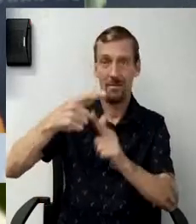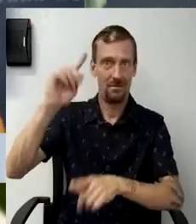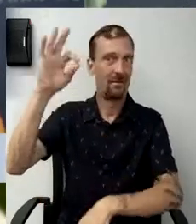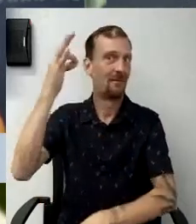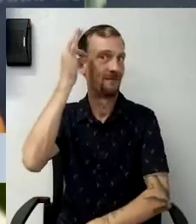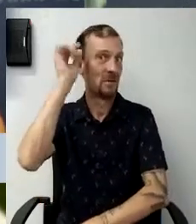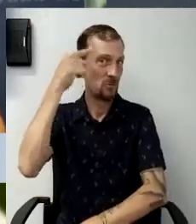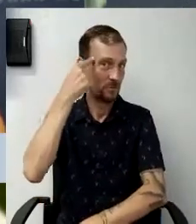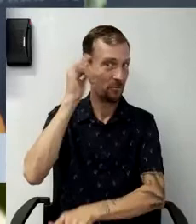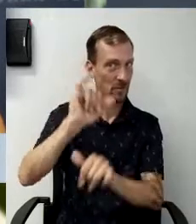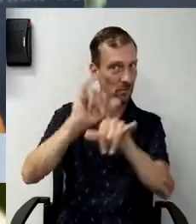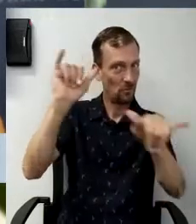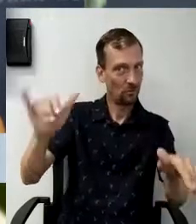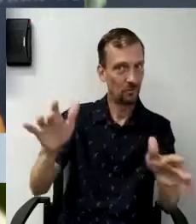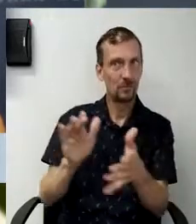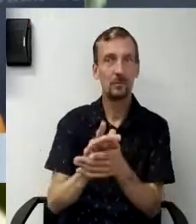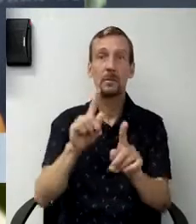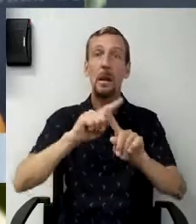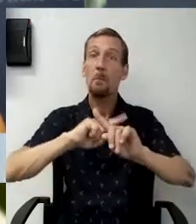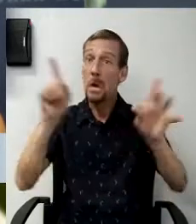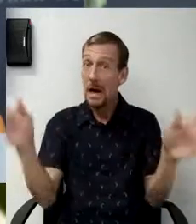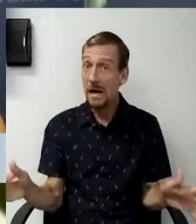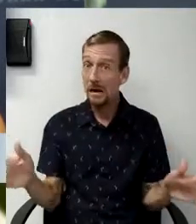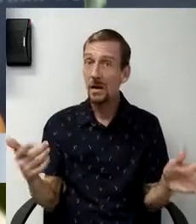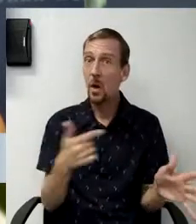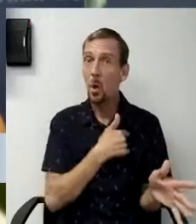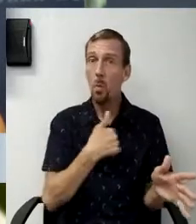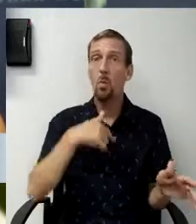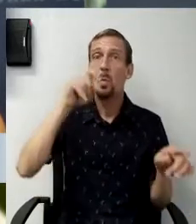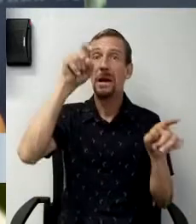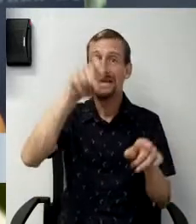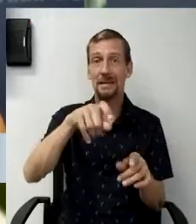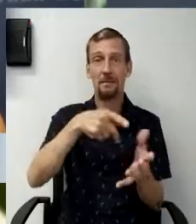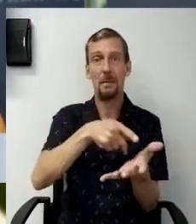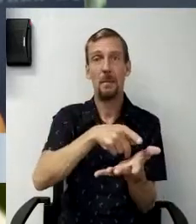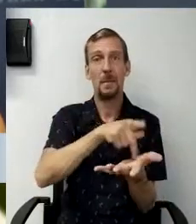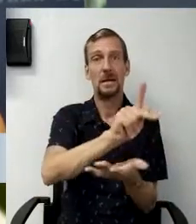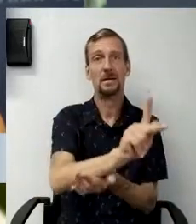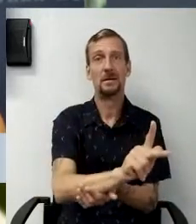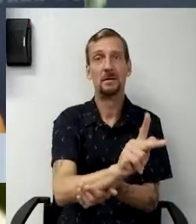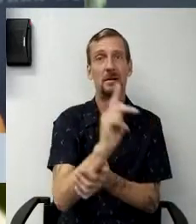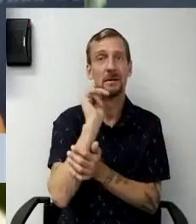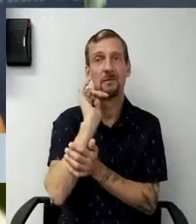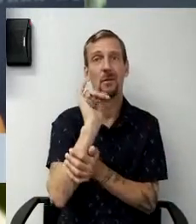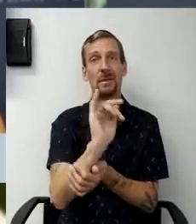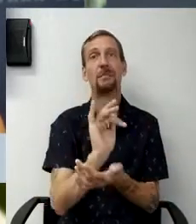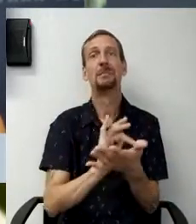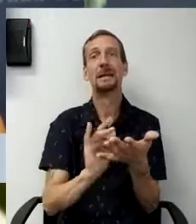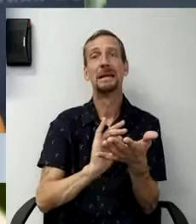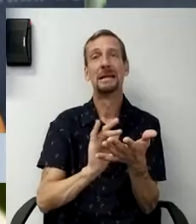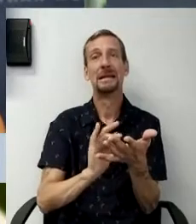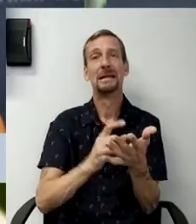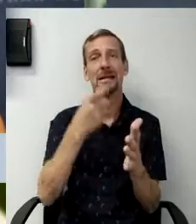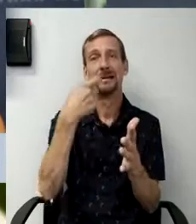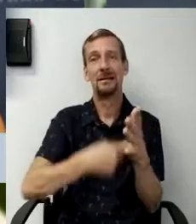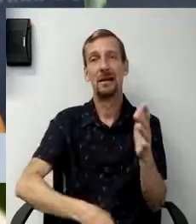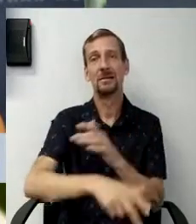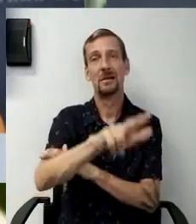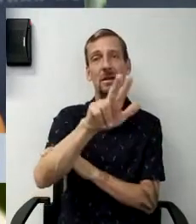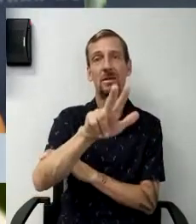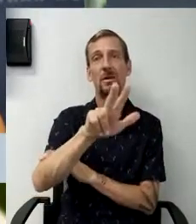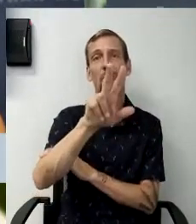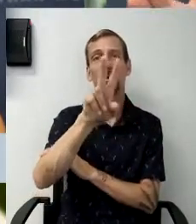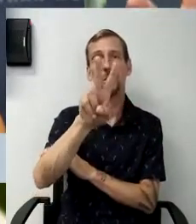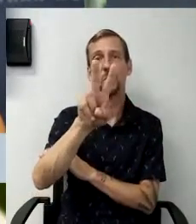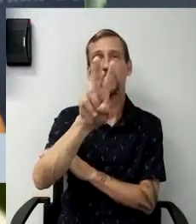So unfortunately, we're now having to pay for that remdesivir, though, at a cost of